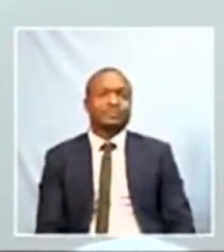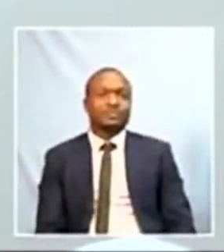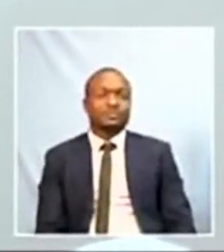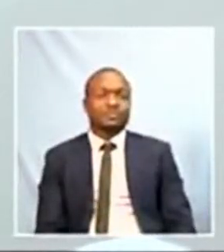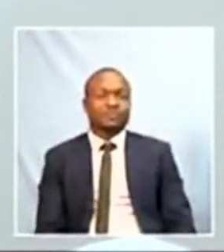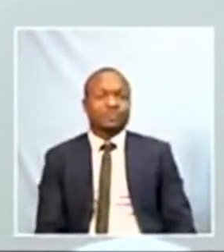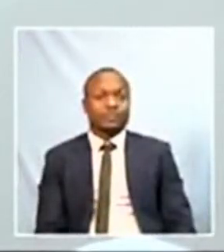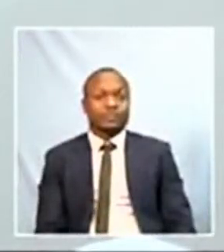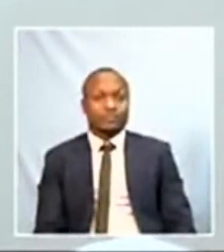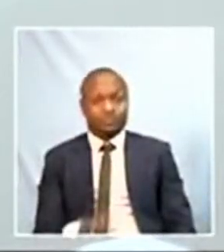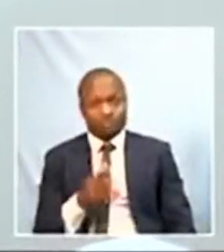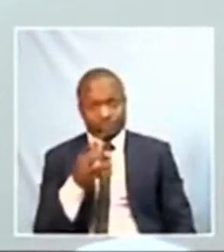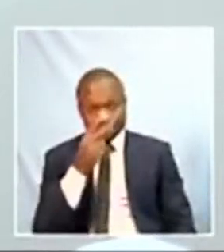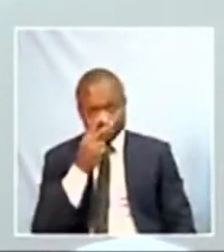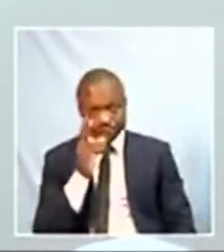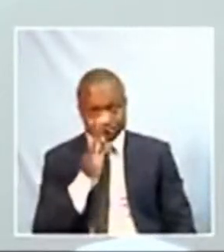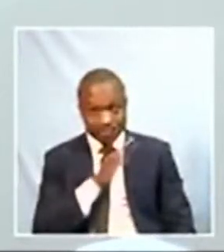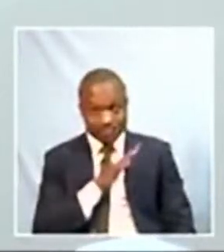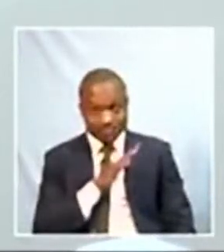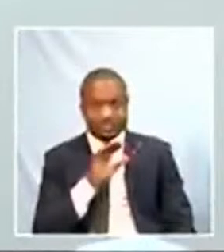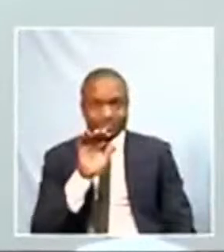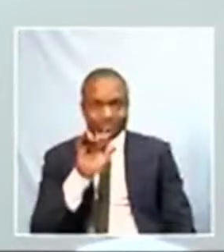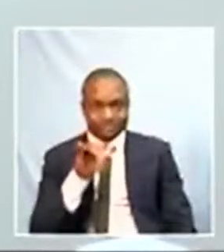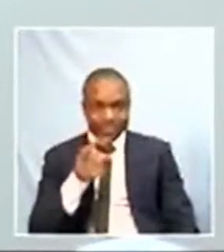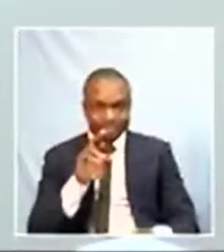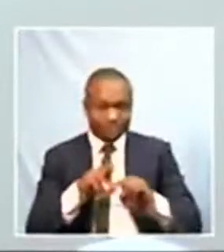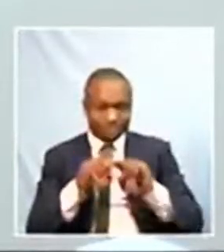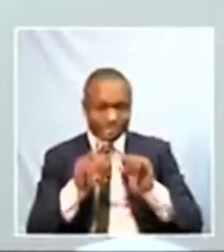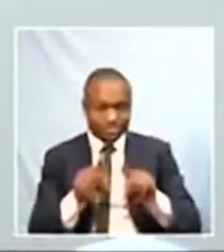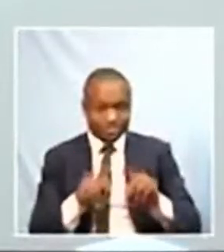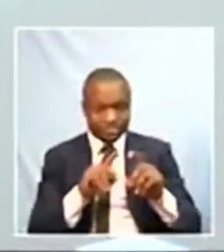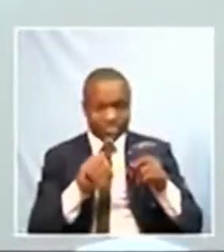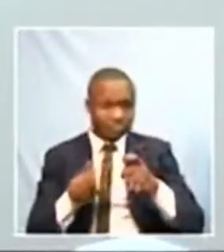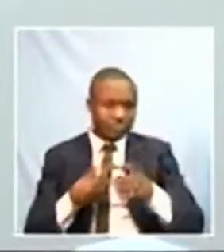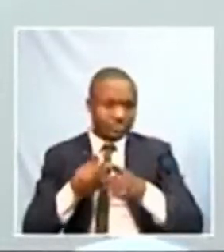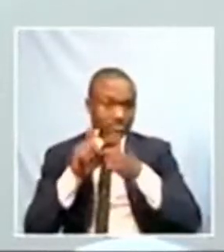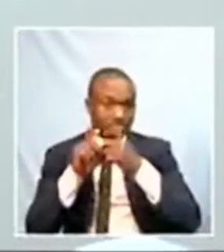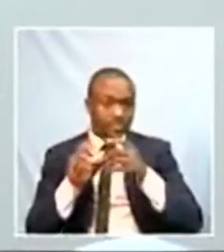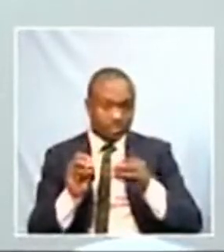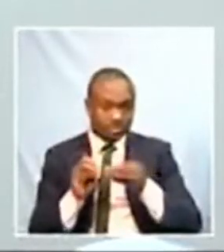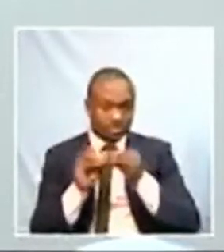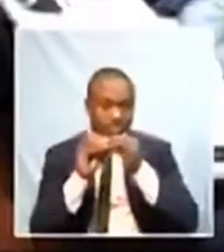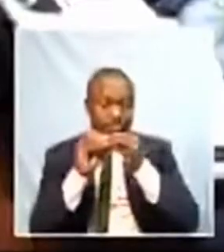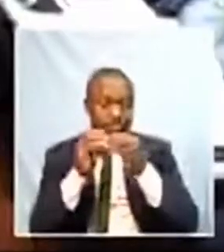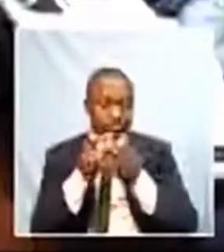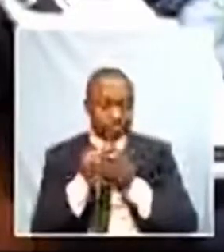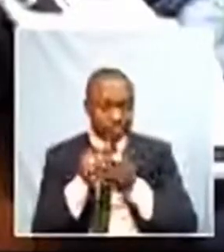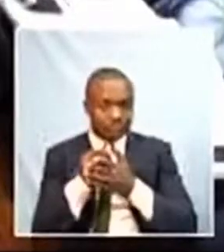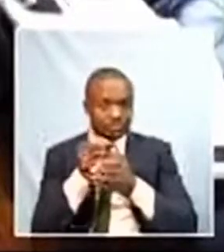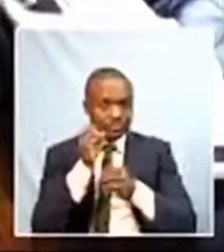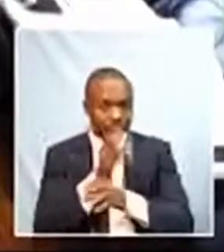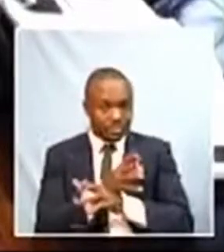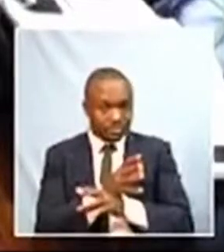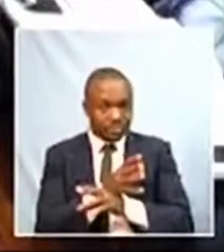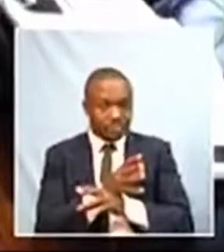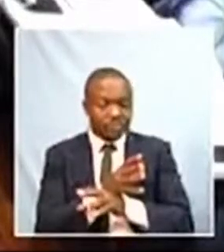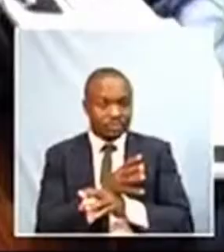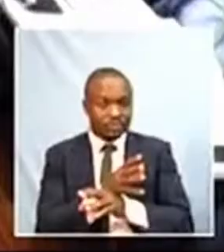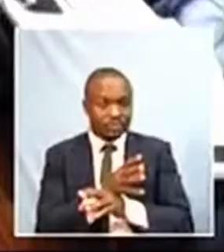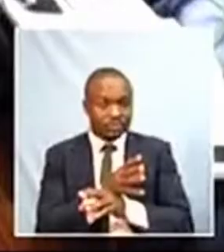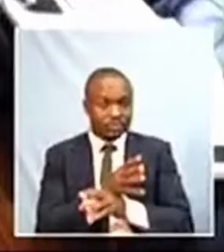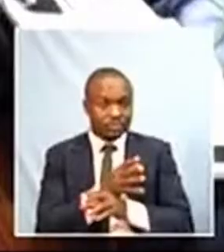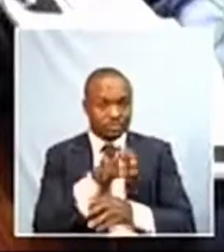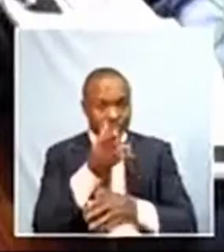Are we moving together? Yes, Chair. It affects the total funds available. So on the column of the total